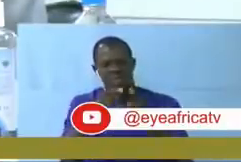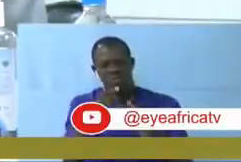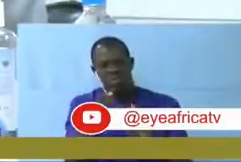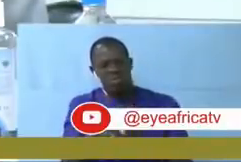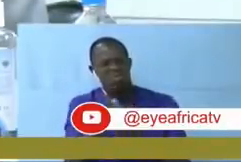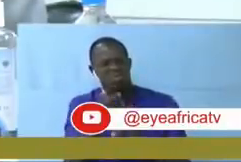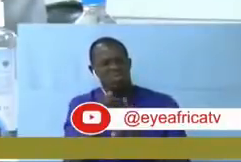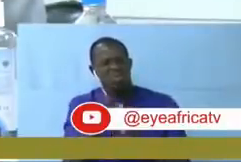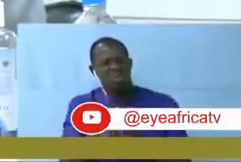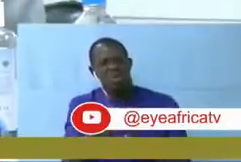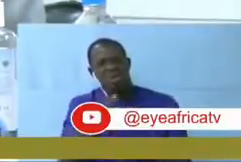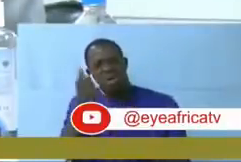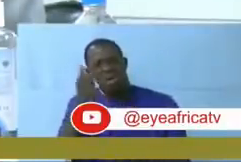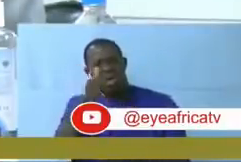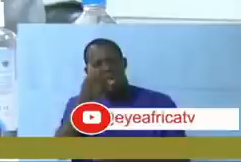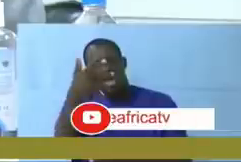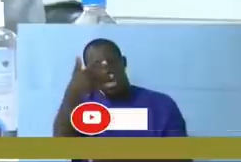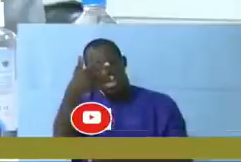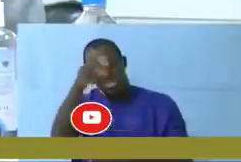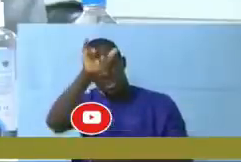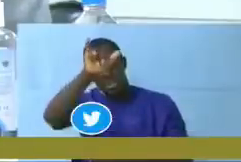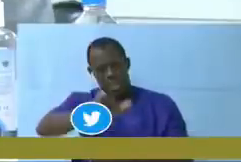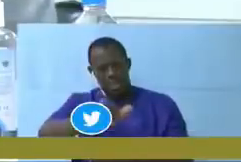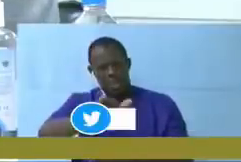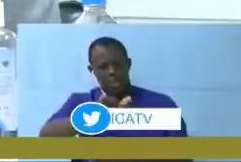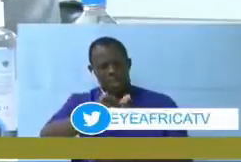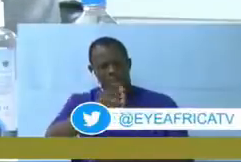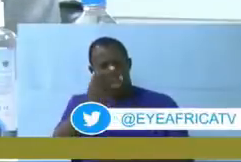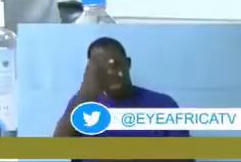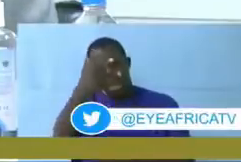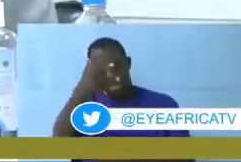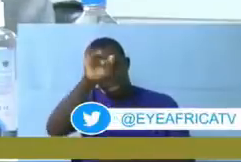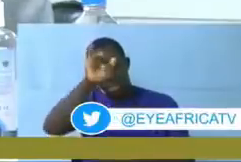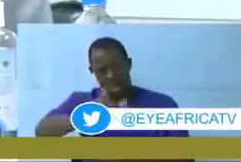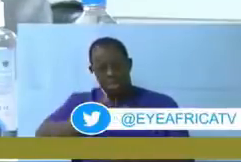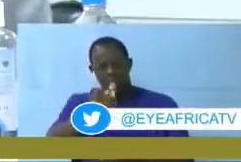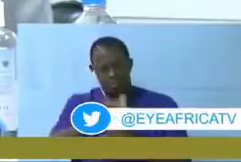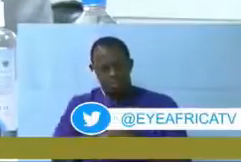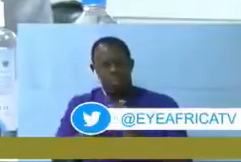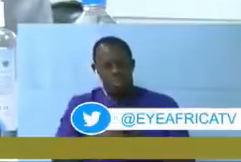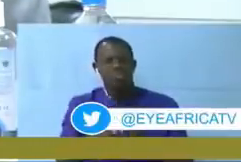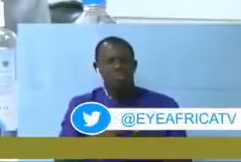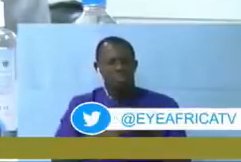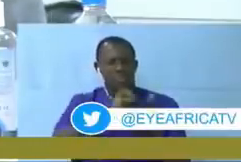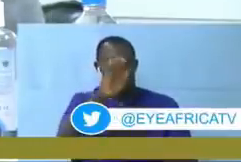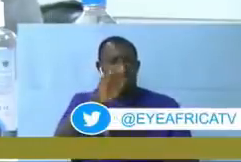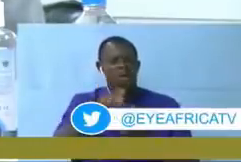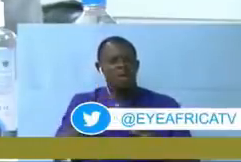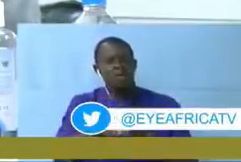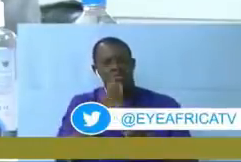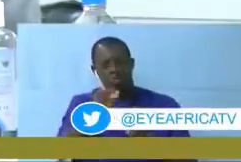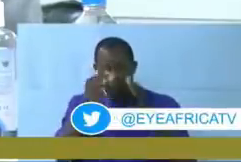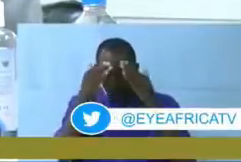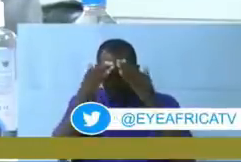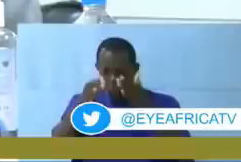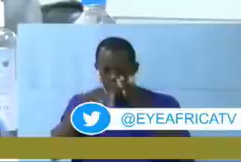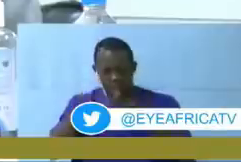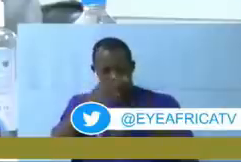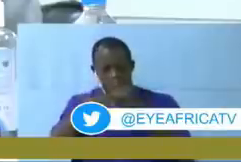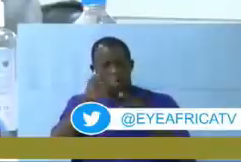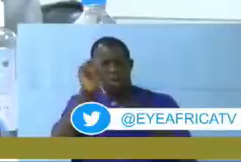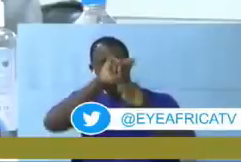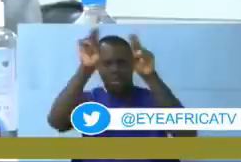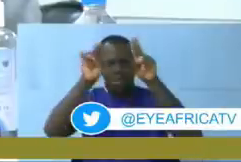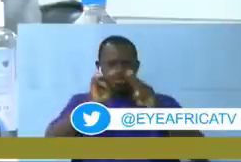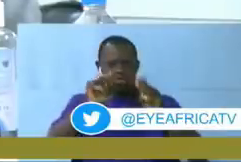have been dealing with human rights particularly international human rights law since then, for about